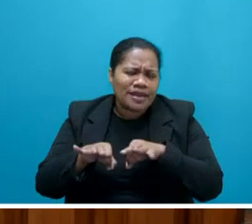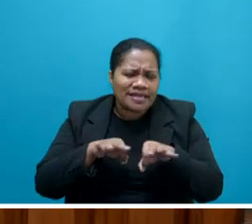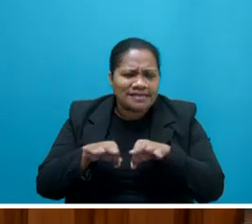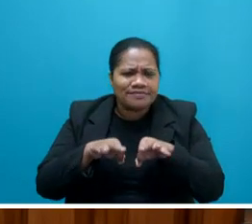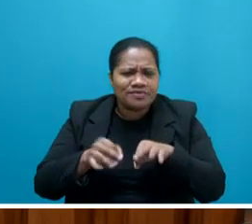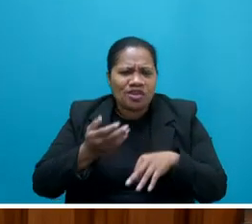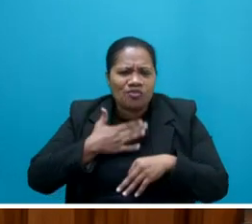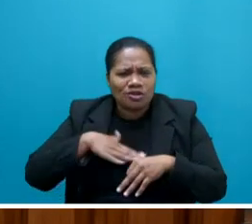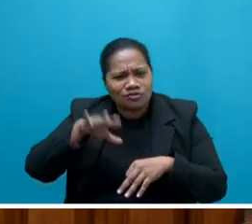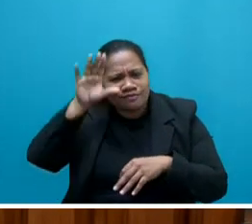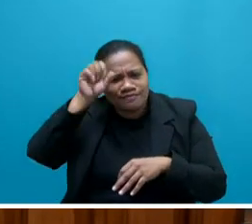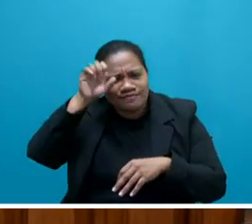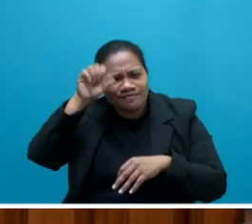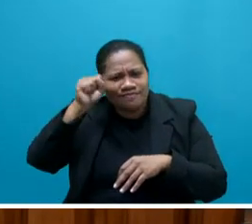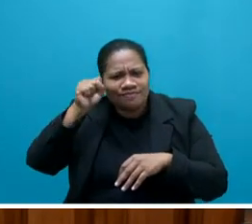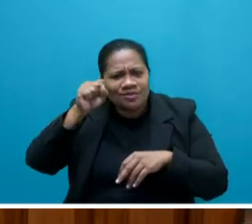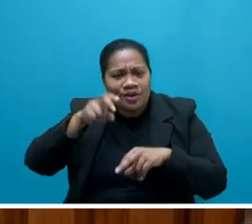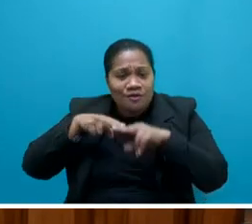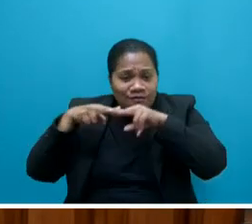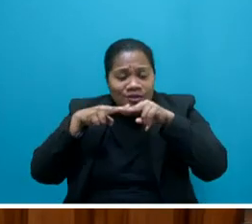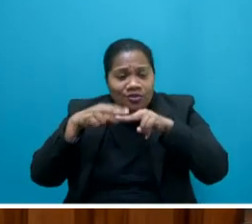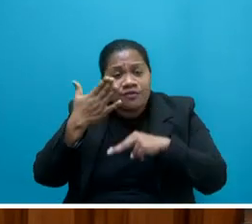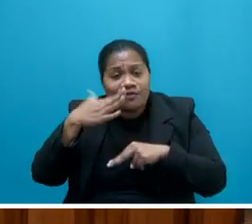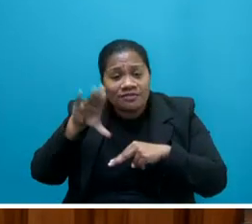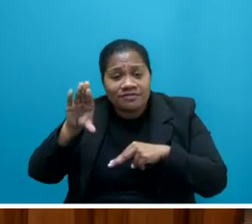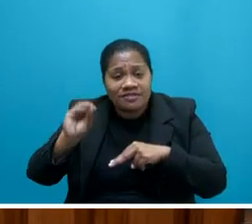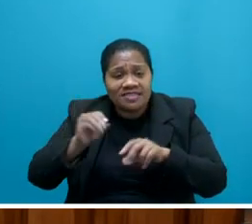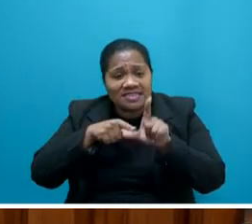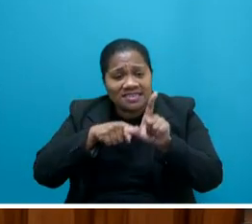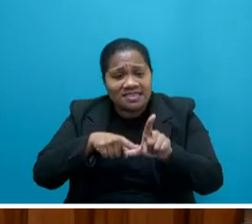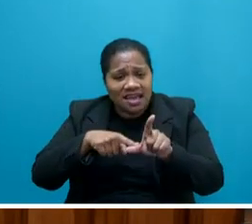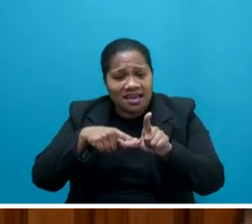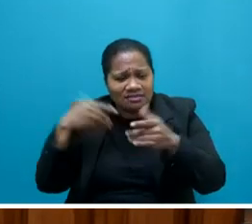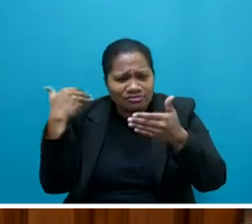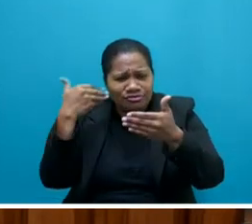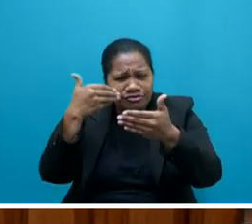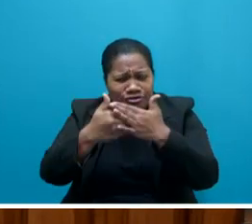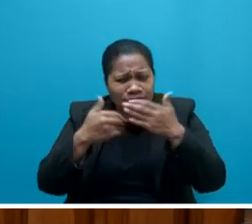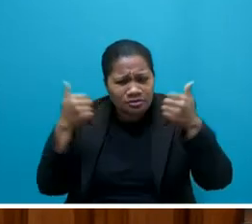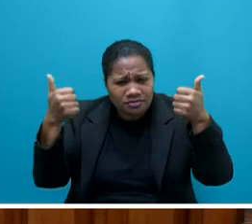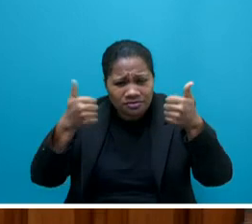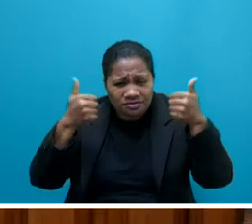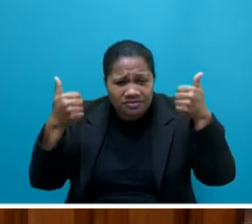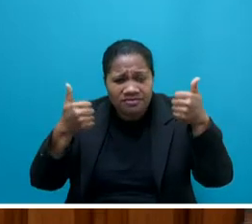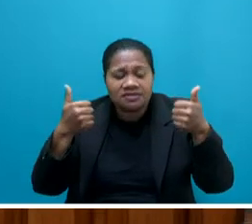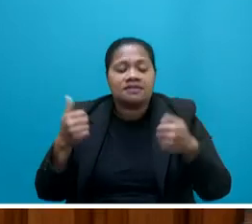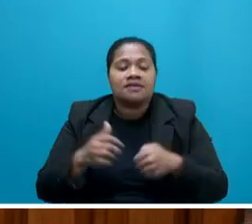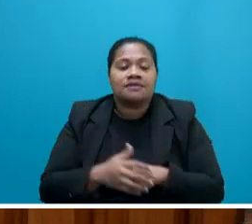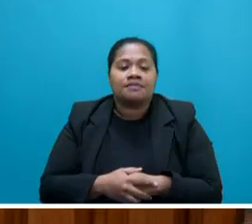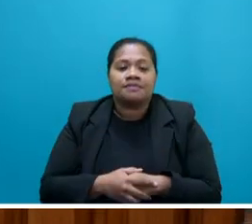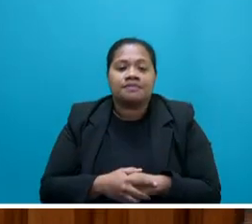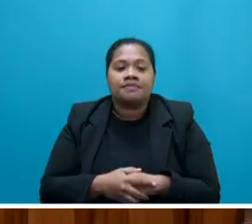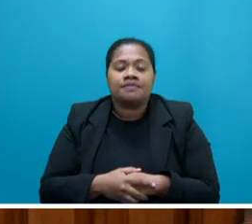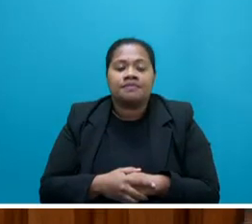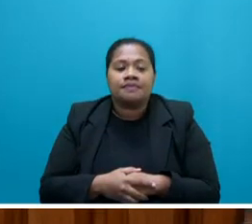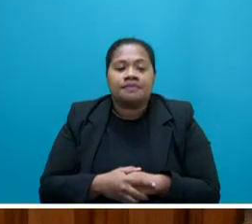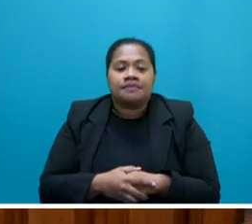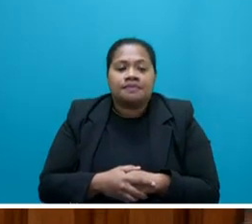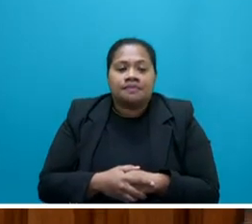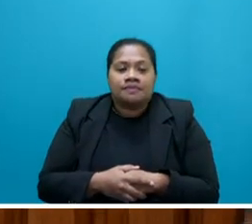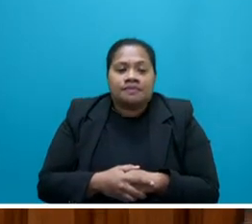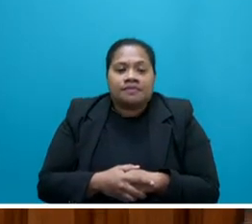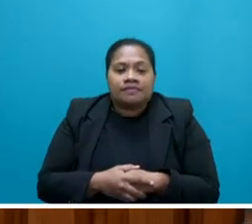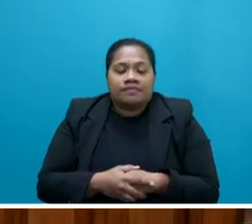Golden Jubilee independence in 2020. Therefore, due to the leadership crisis,